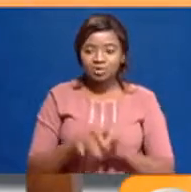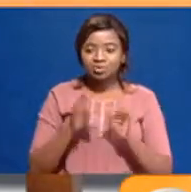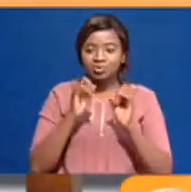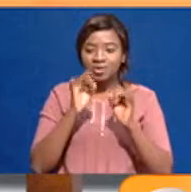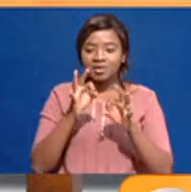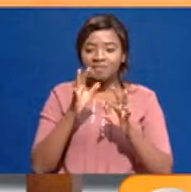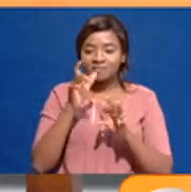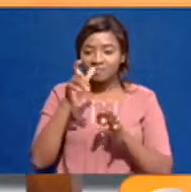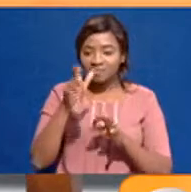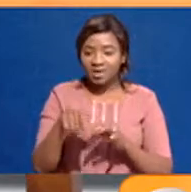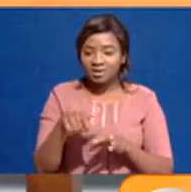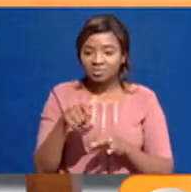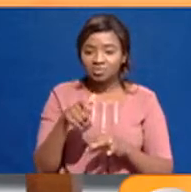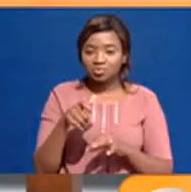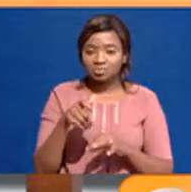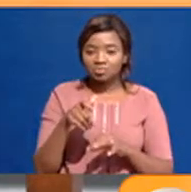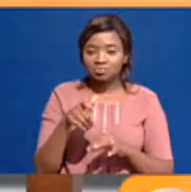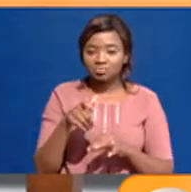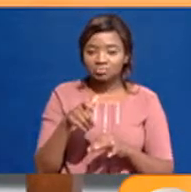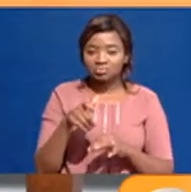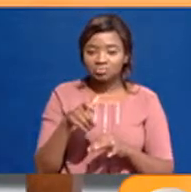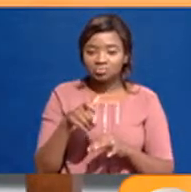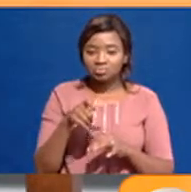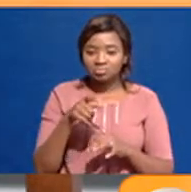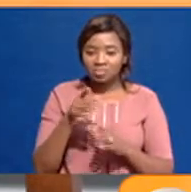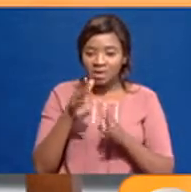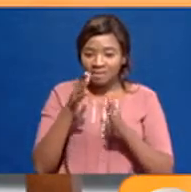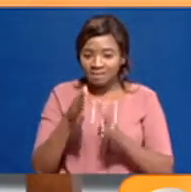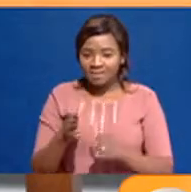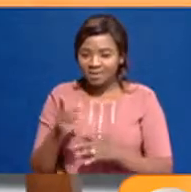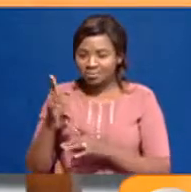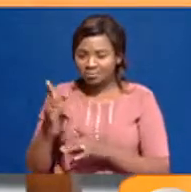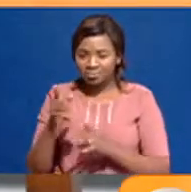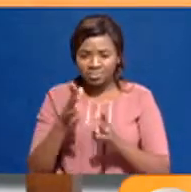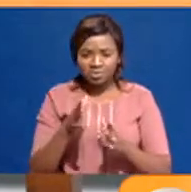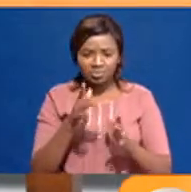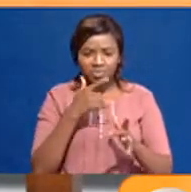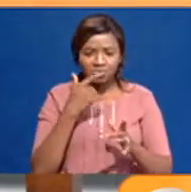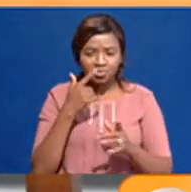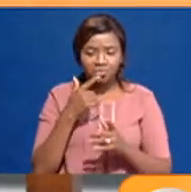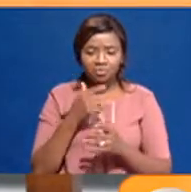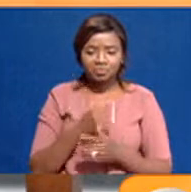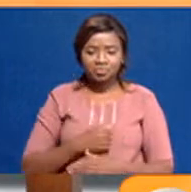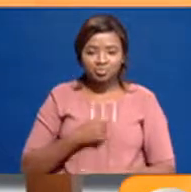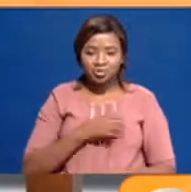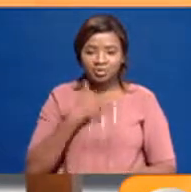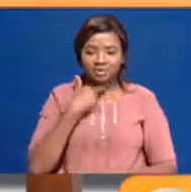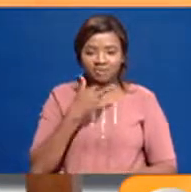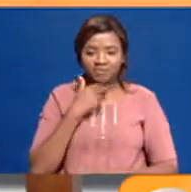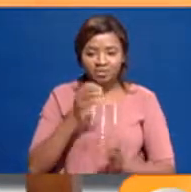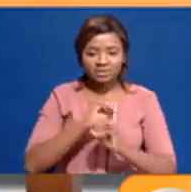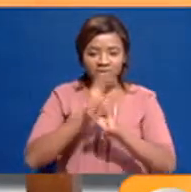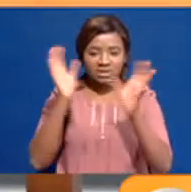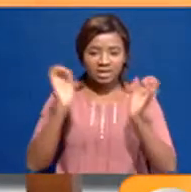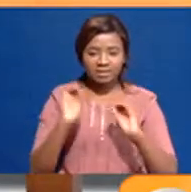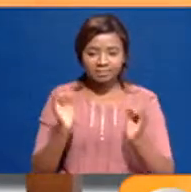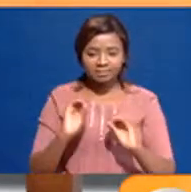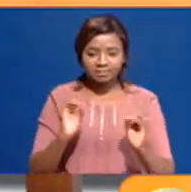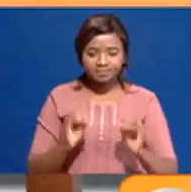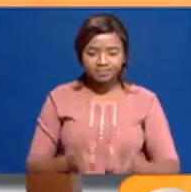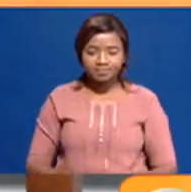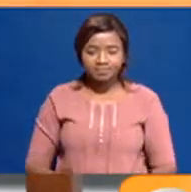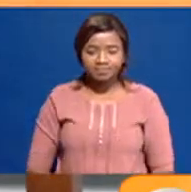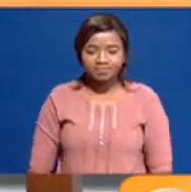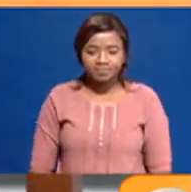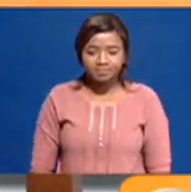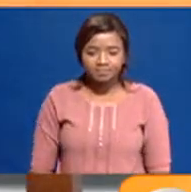elective positions for people who are remunerated in office was subject to abuse to an